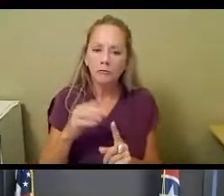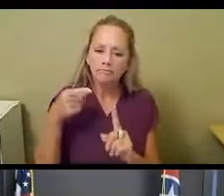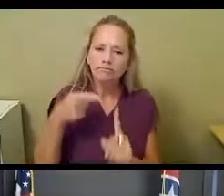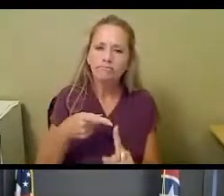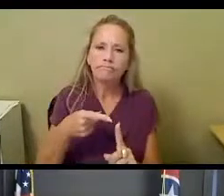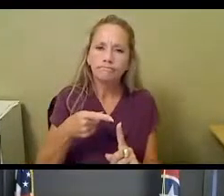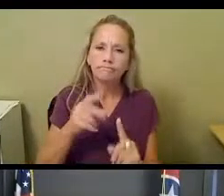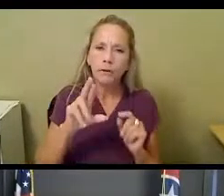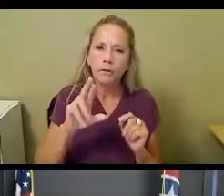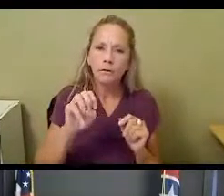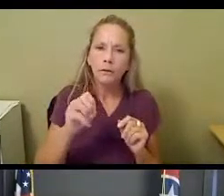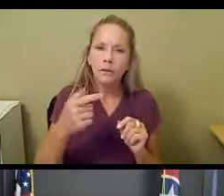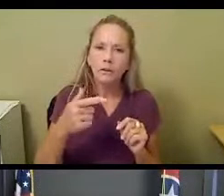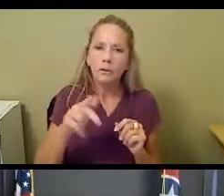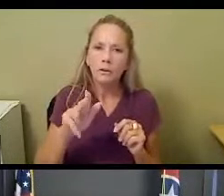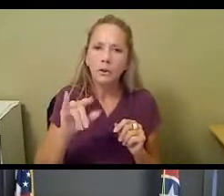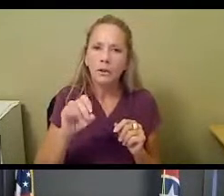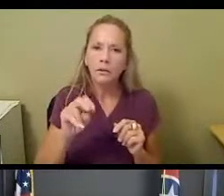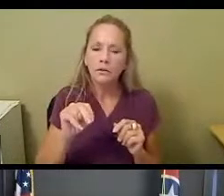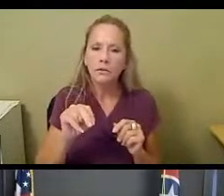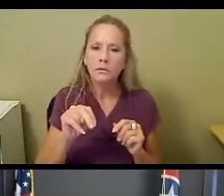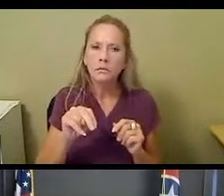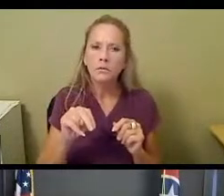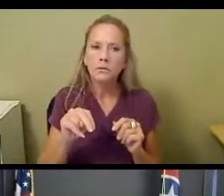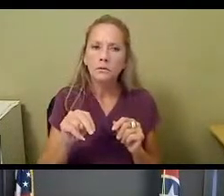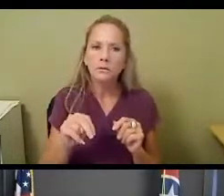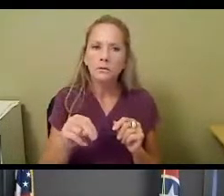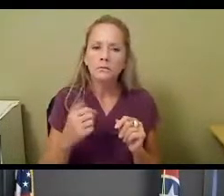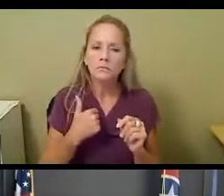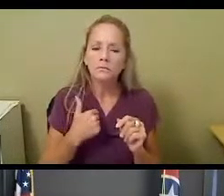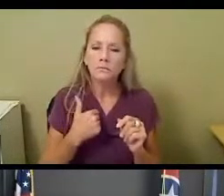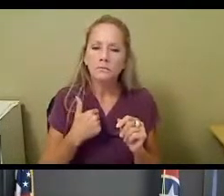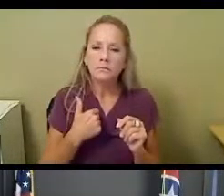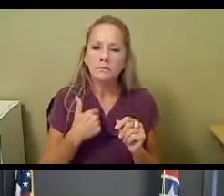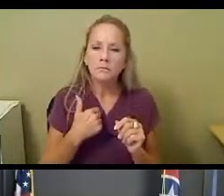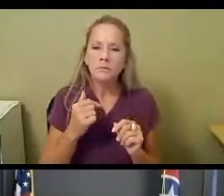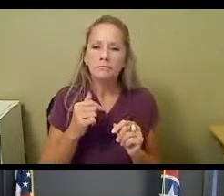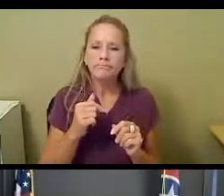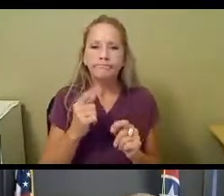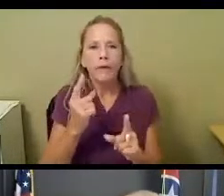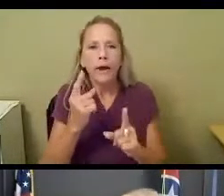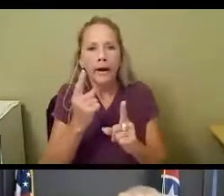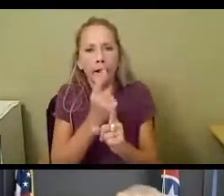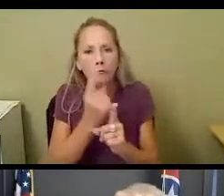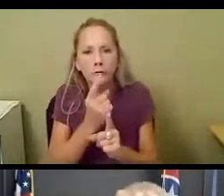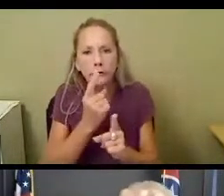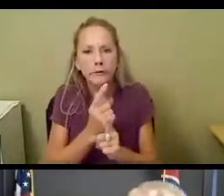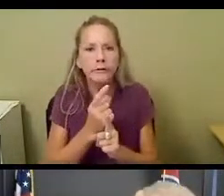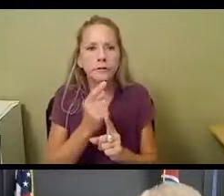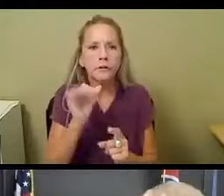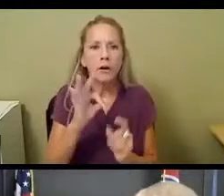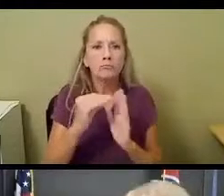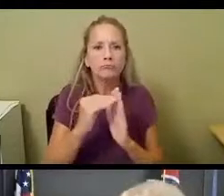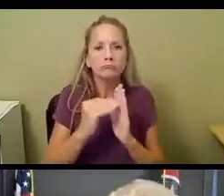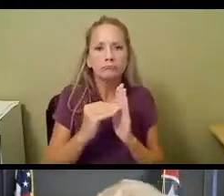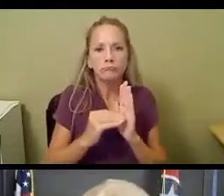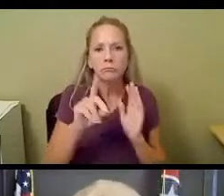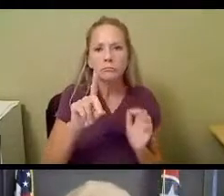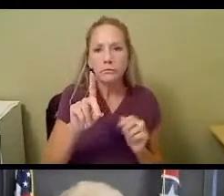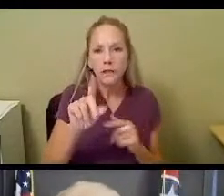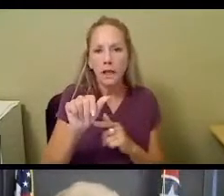regulation? My questions are not about substance. They're about accuracy of dates and stuff like